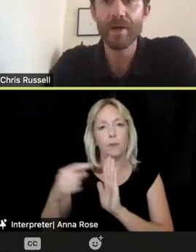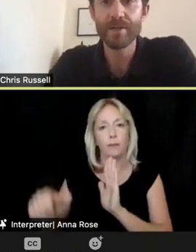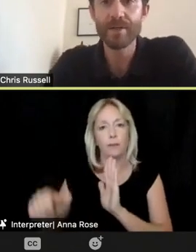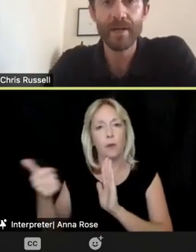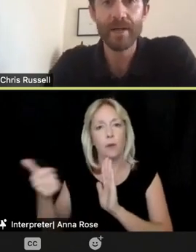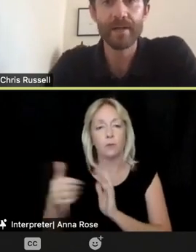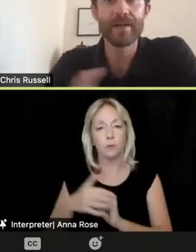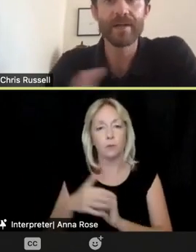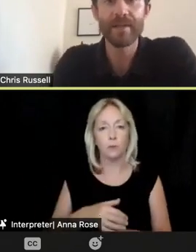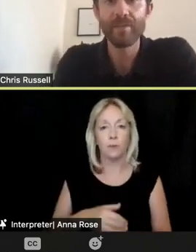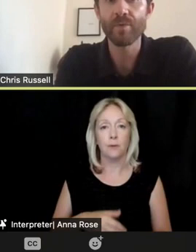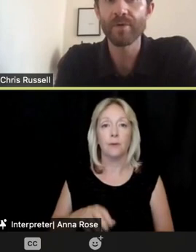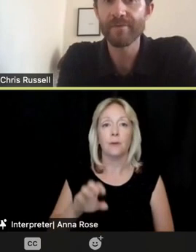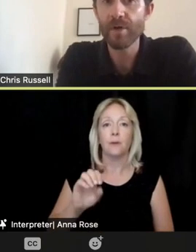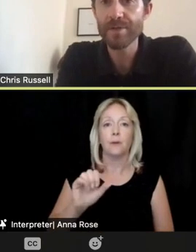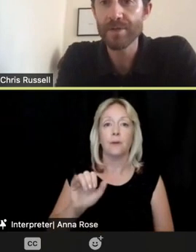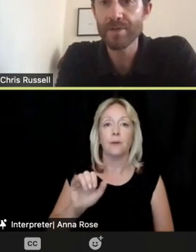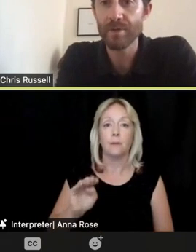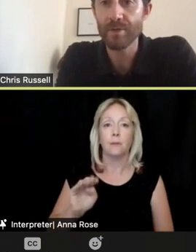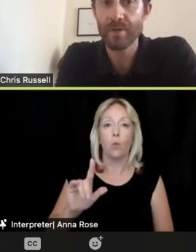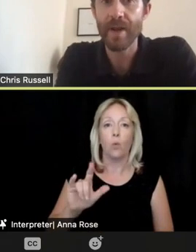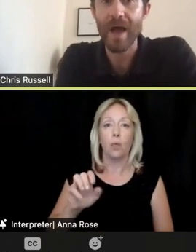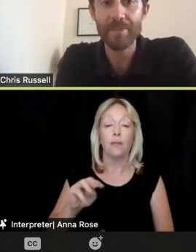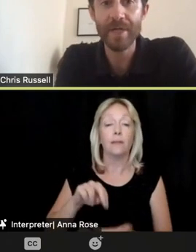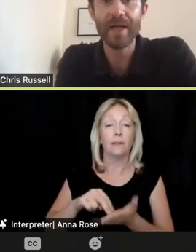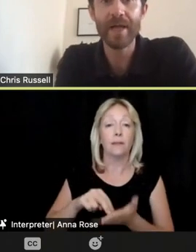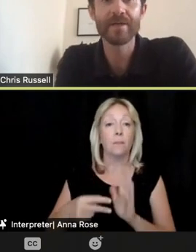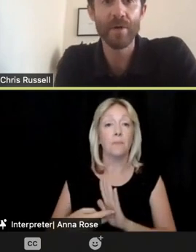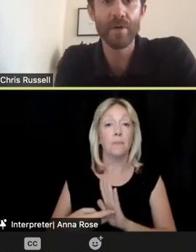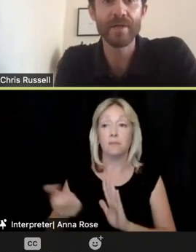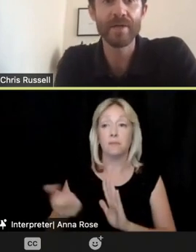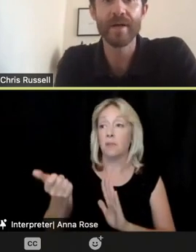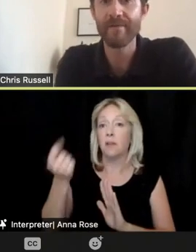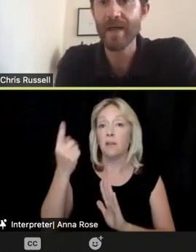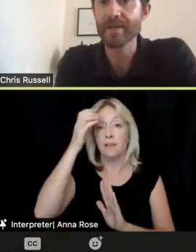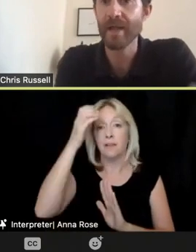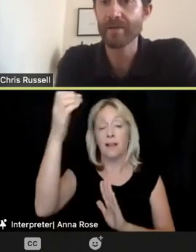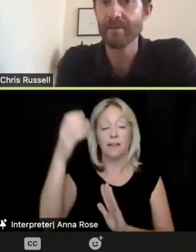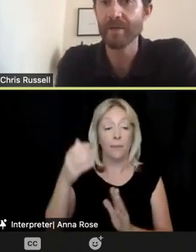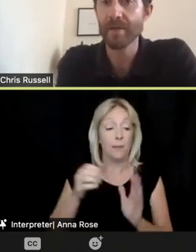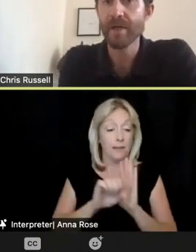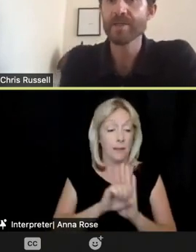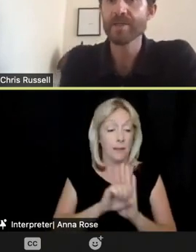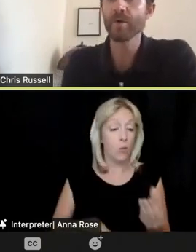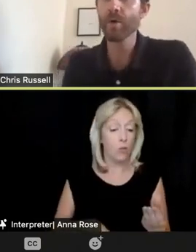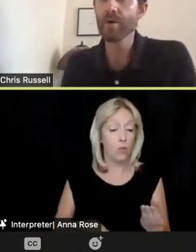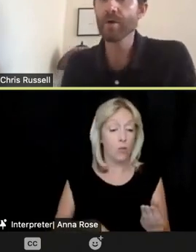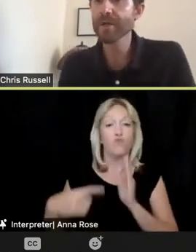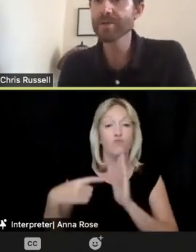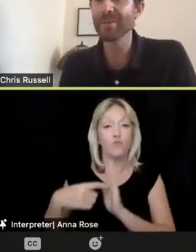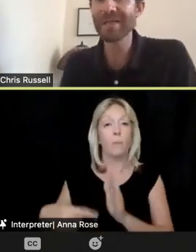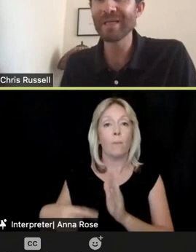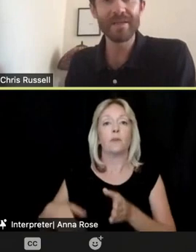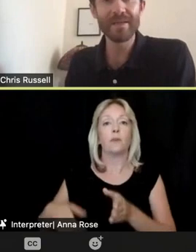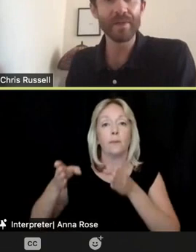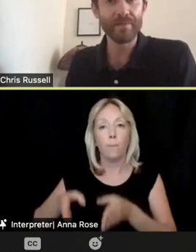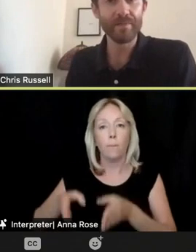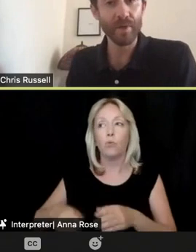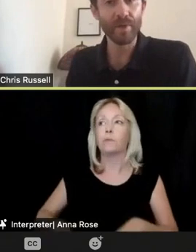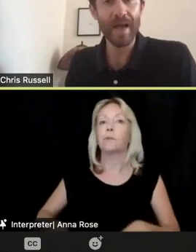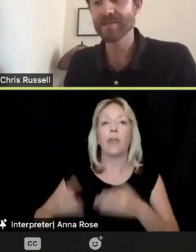Symbolism is the understanding that a symbol refers to an object, a person, an event, an activity. So in order for there to